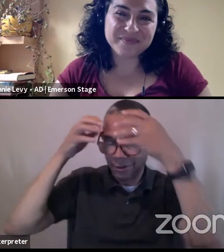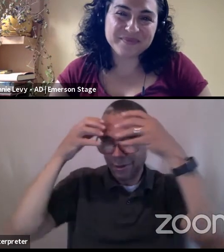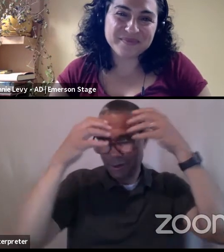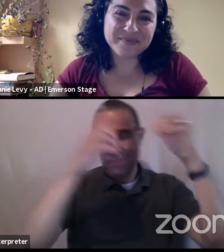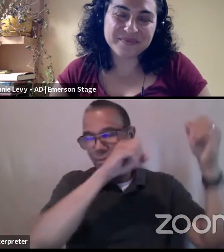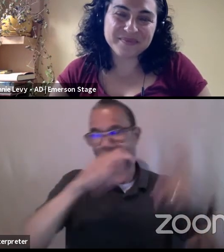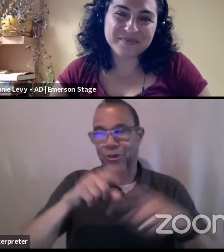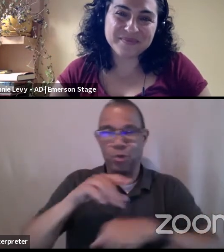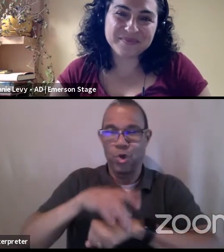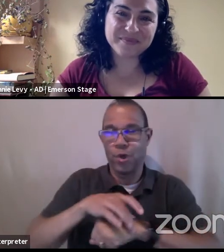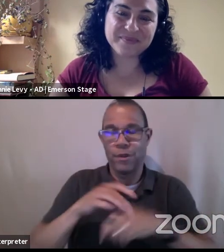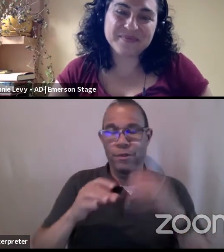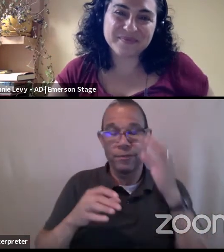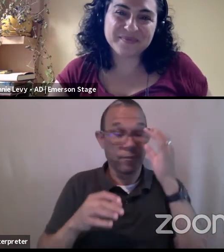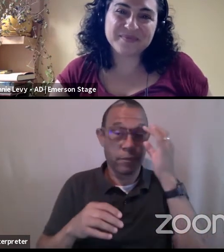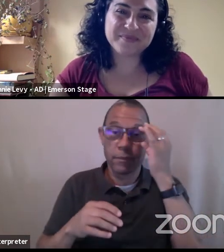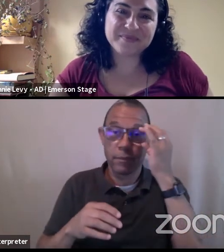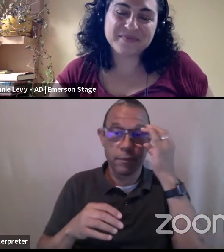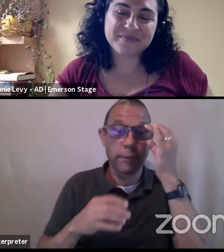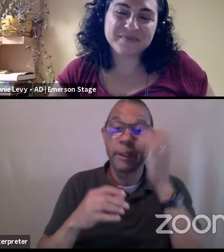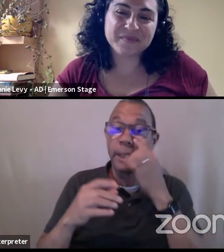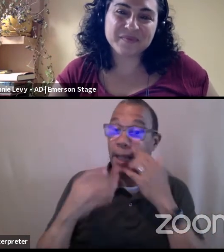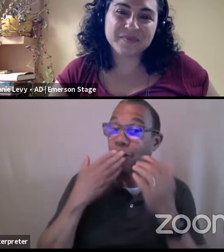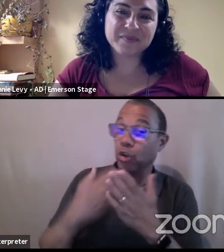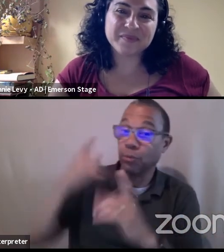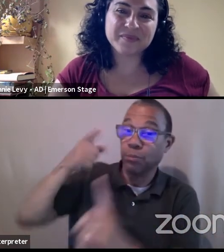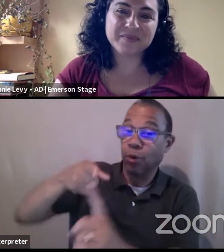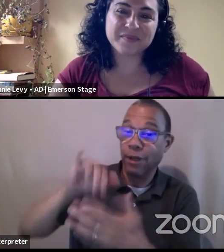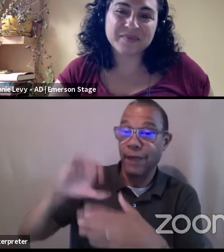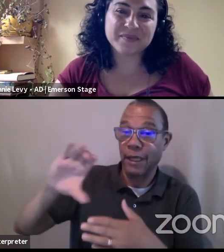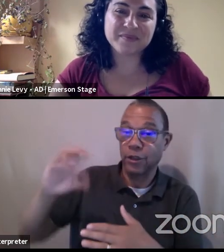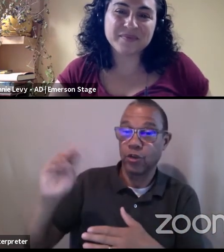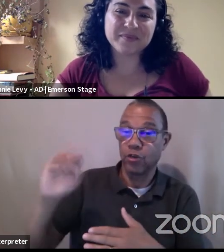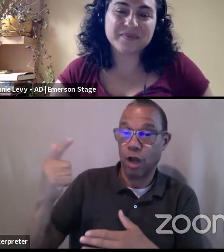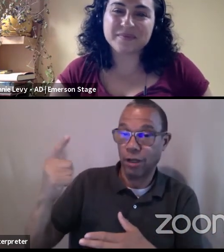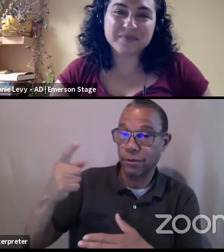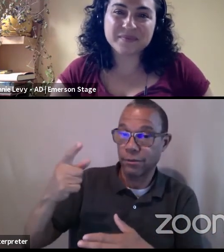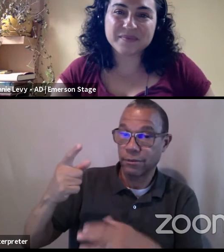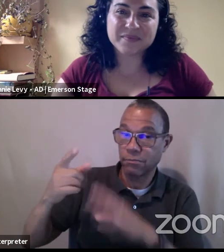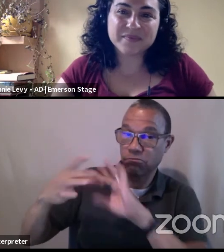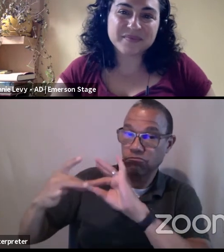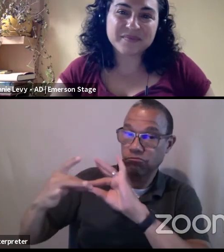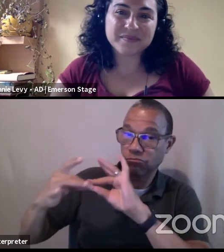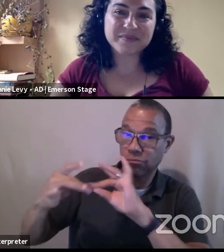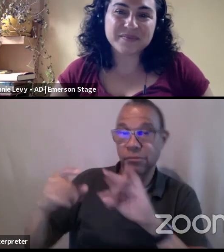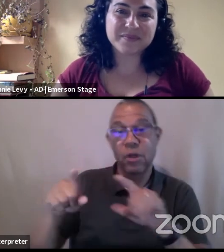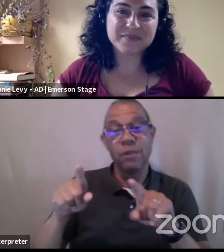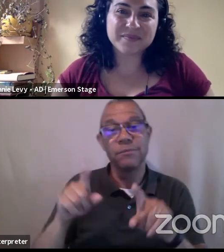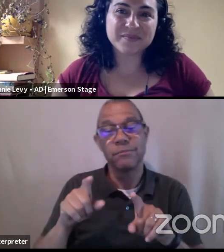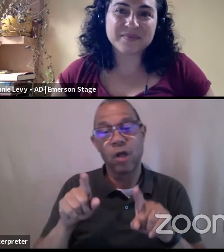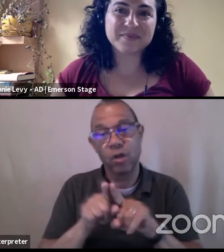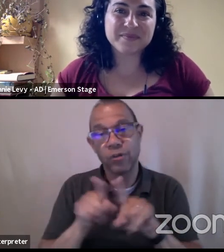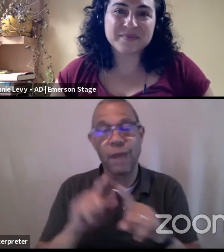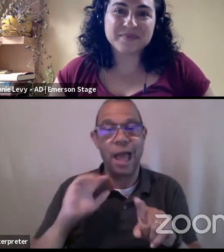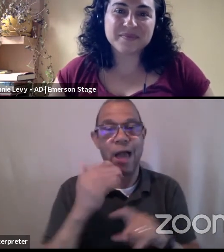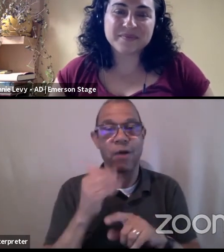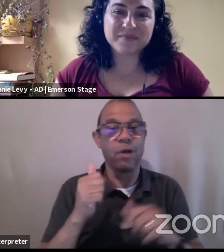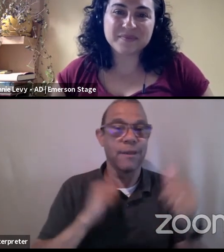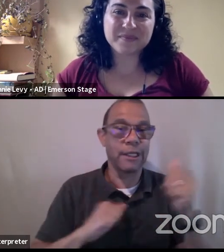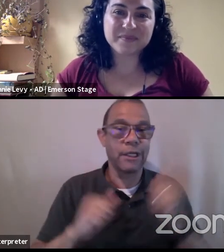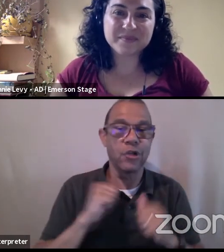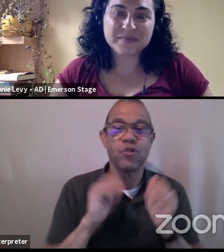a beautiful point that Chong made, but also I think, you know, our theater, our small